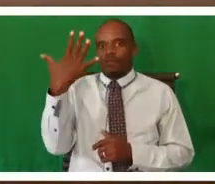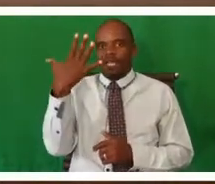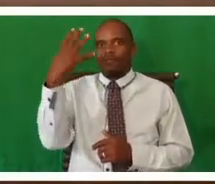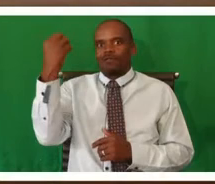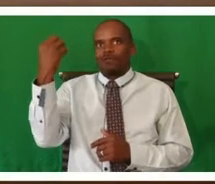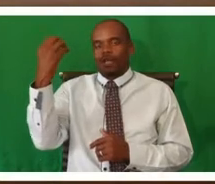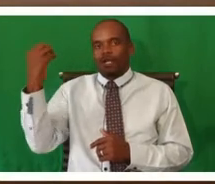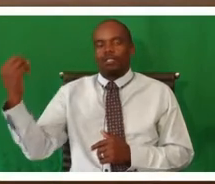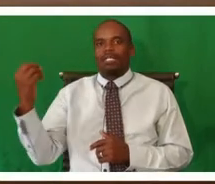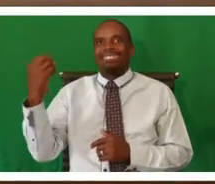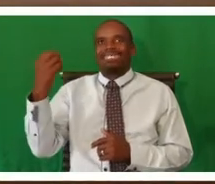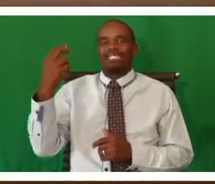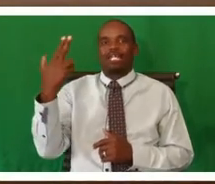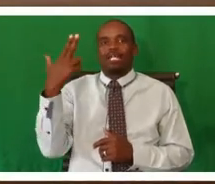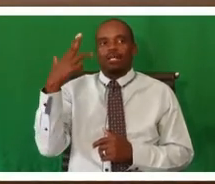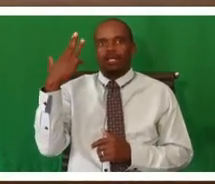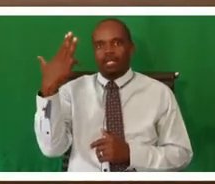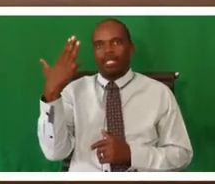20,596 jobs.